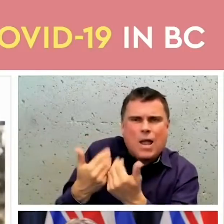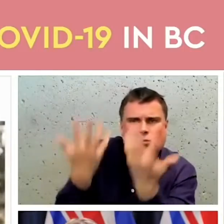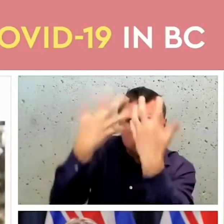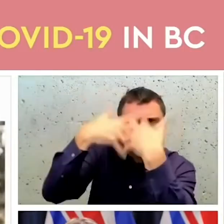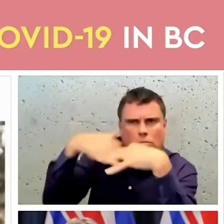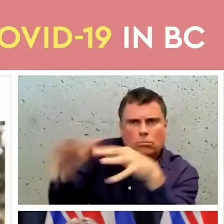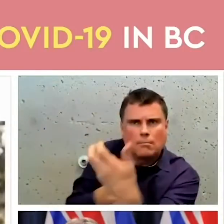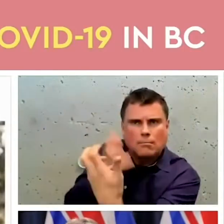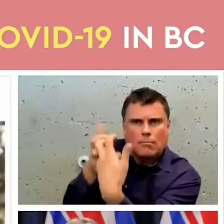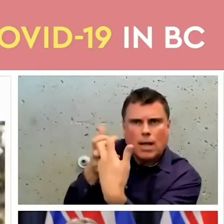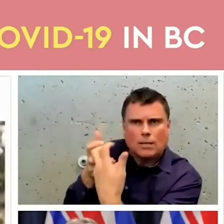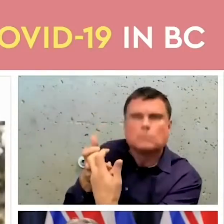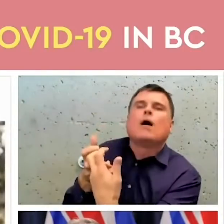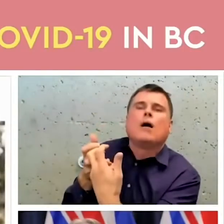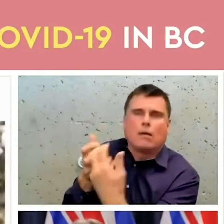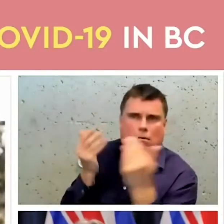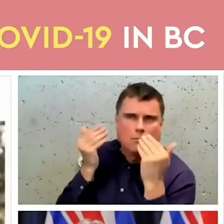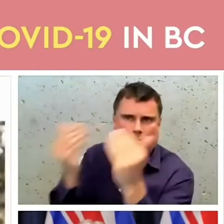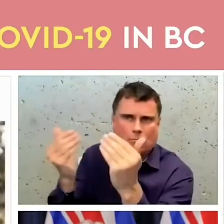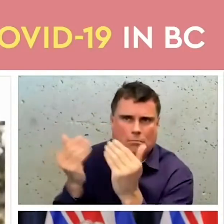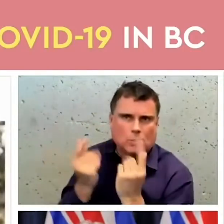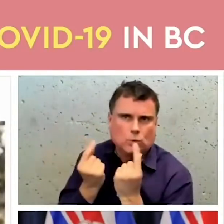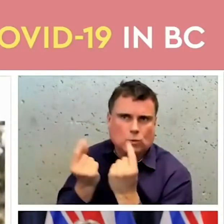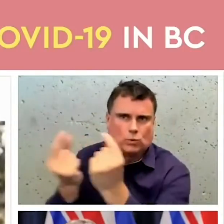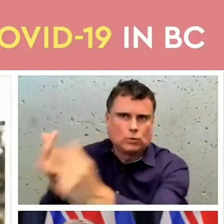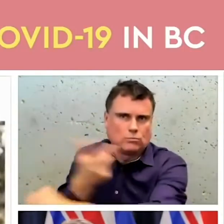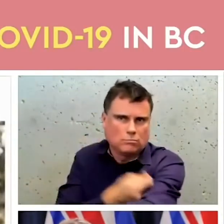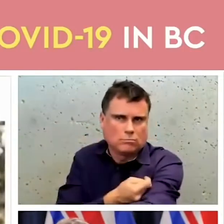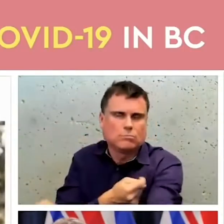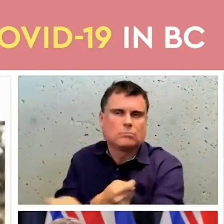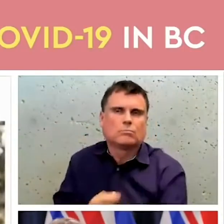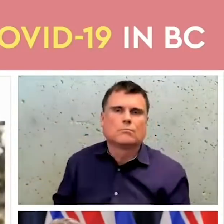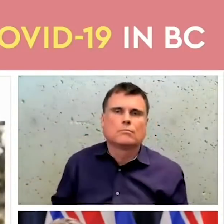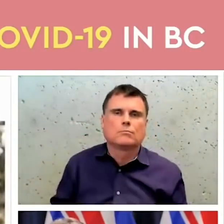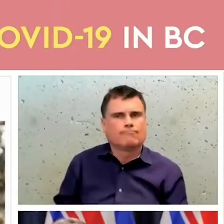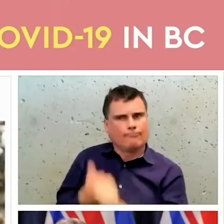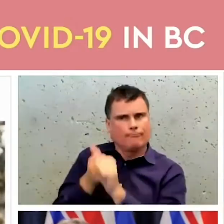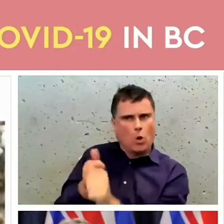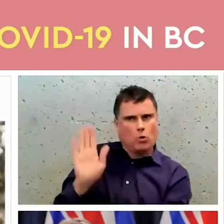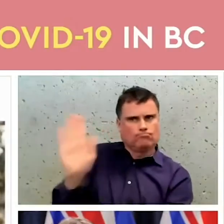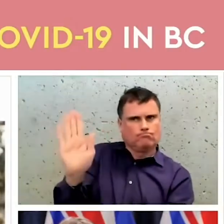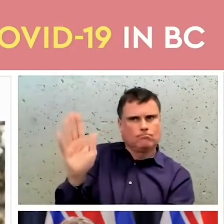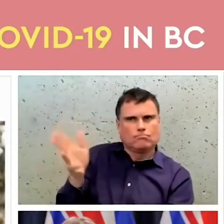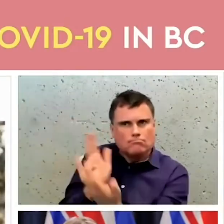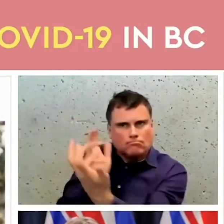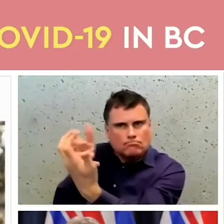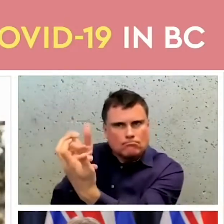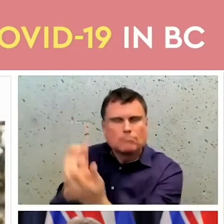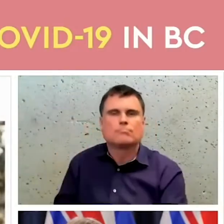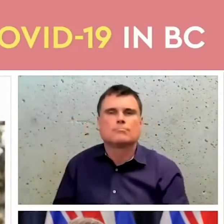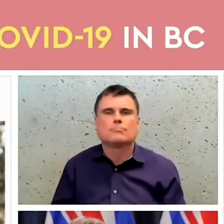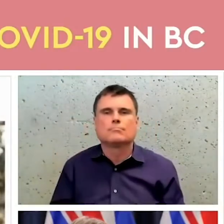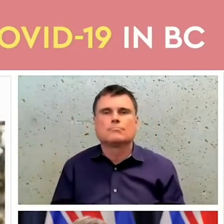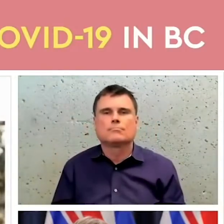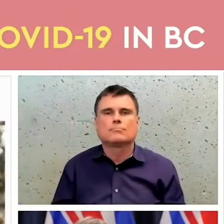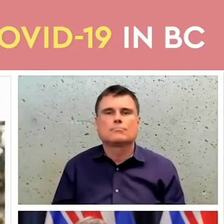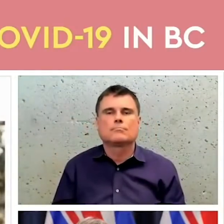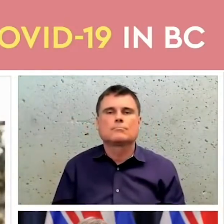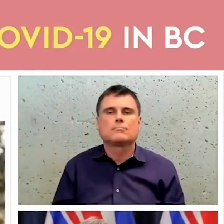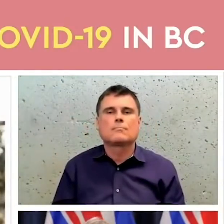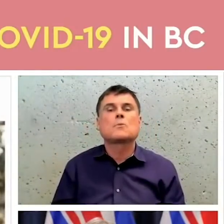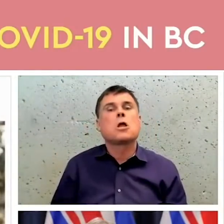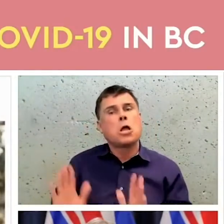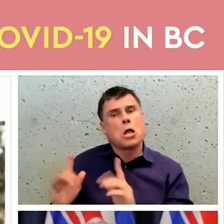What we know from talking to parents around our province about this campaign is that there's a lot of